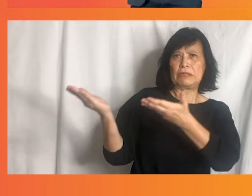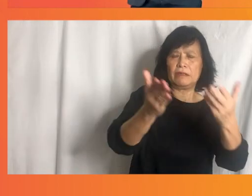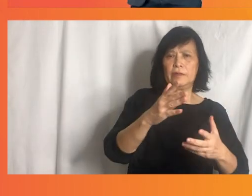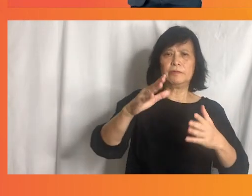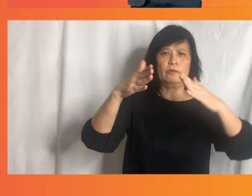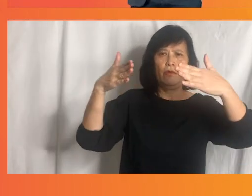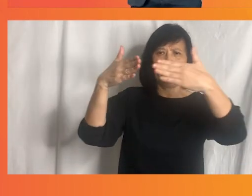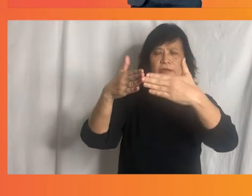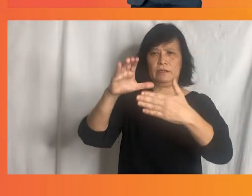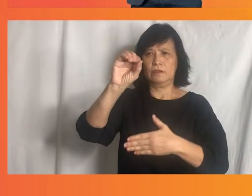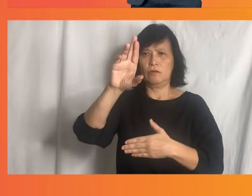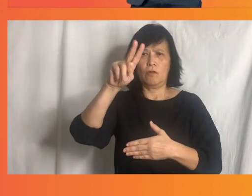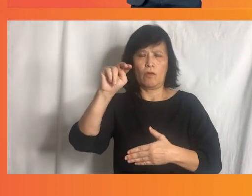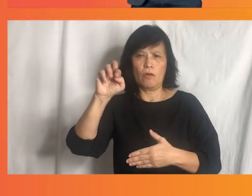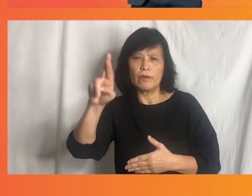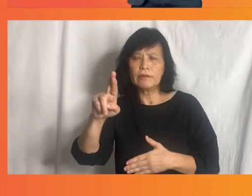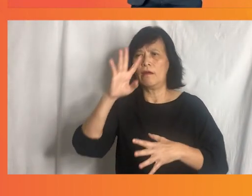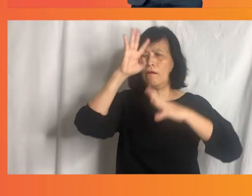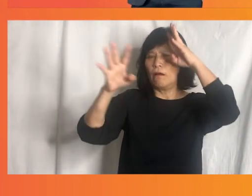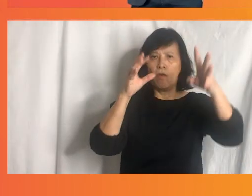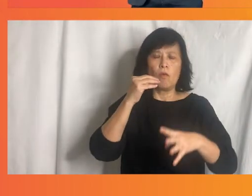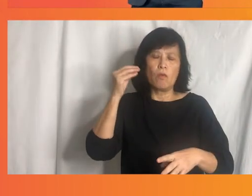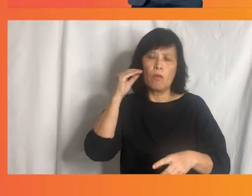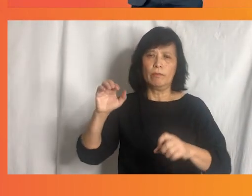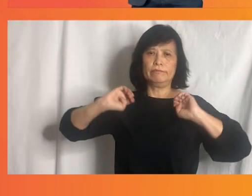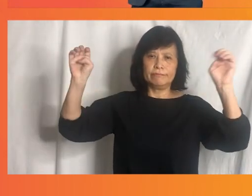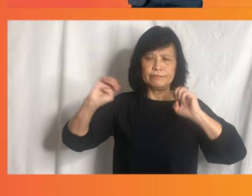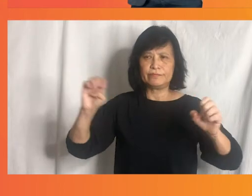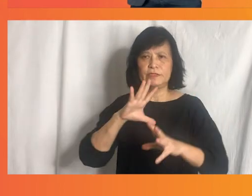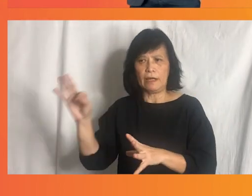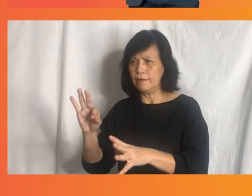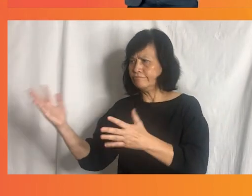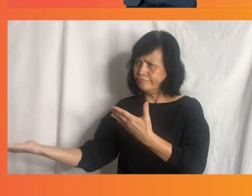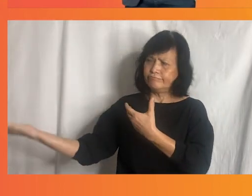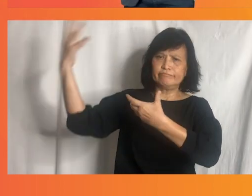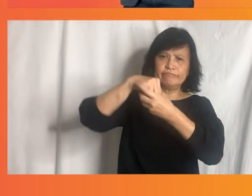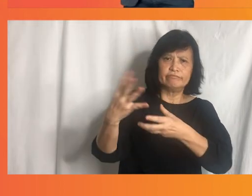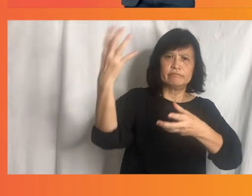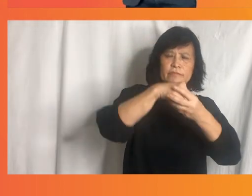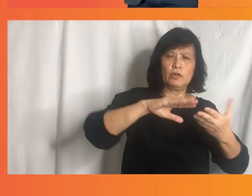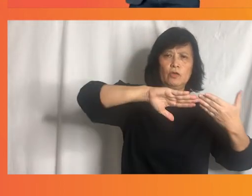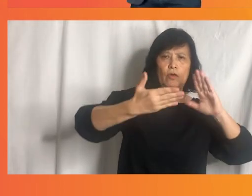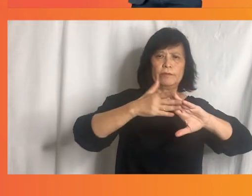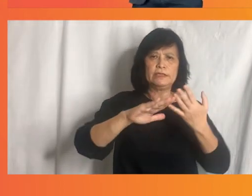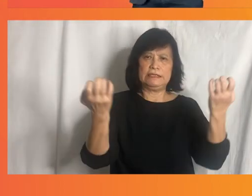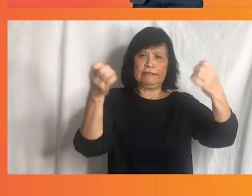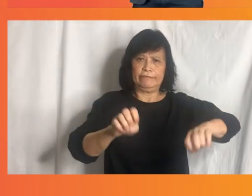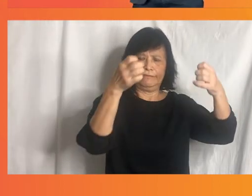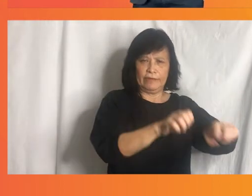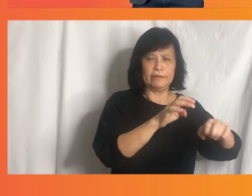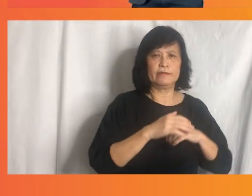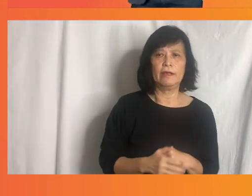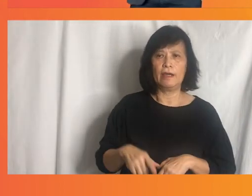homemade equipments, actively engage him in community events like charity runs, etc. He has had